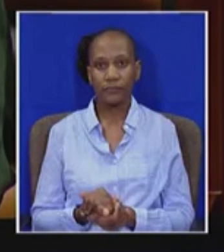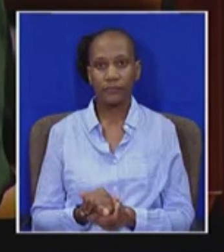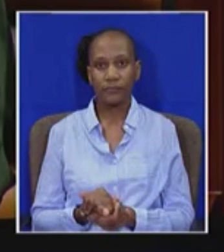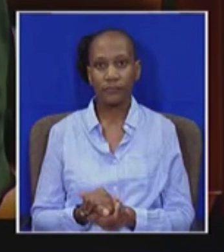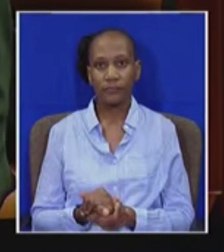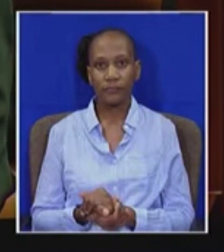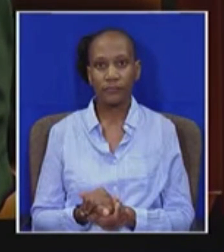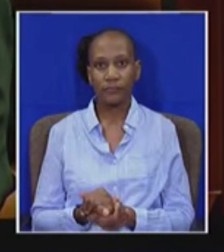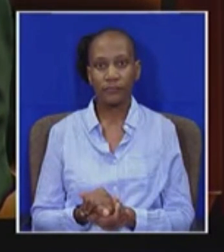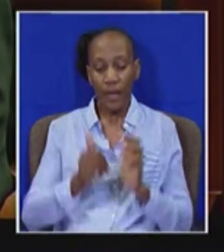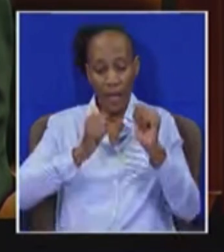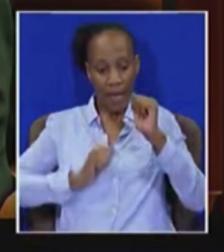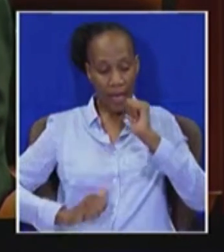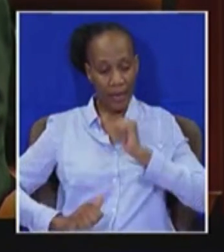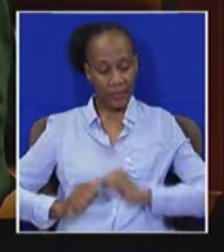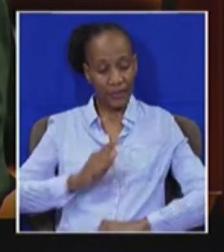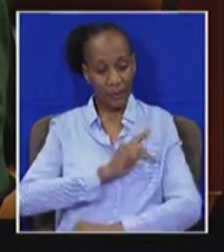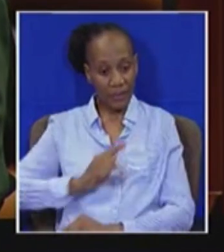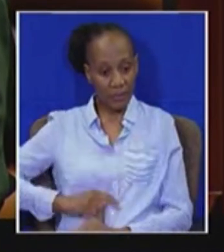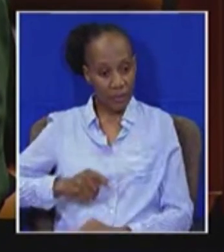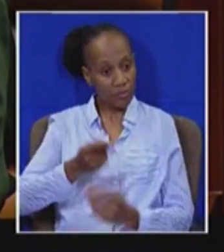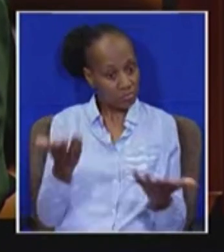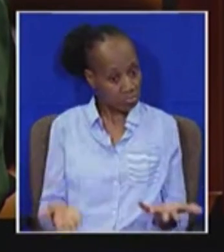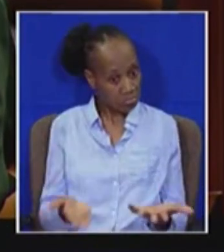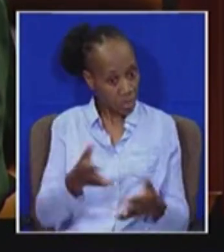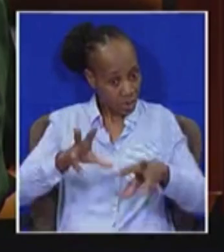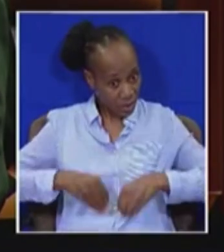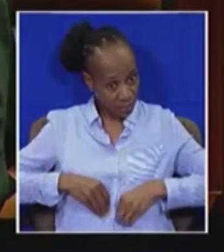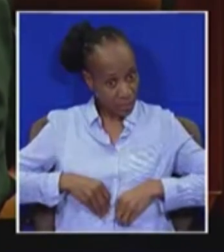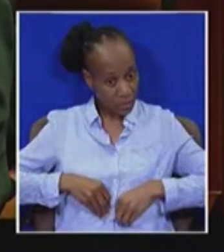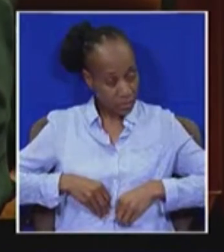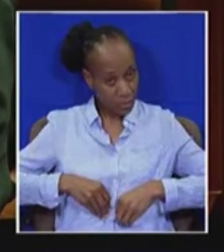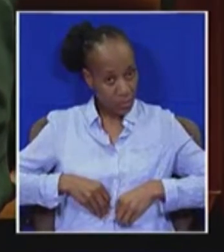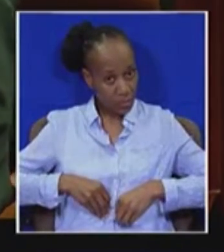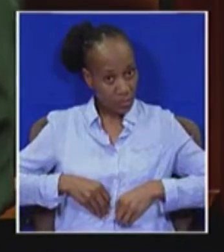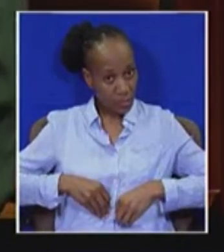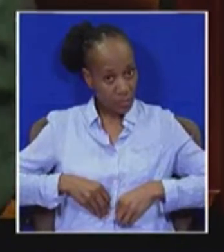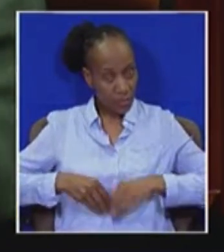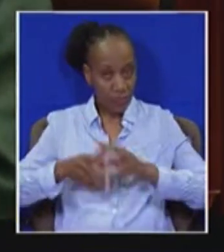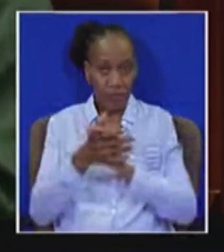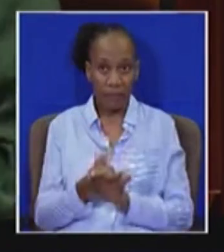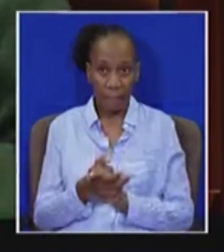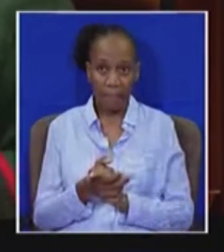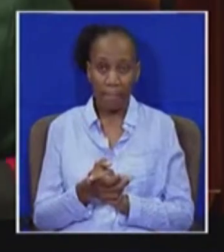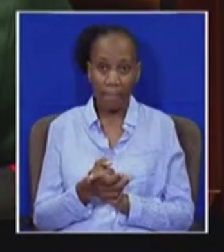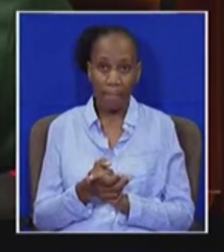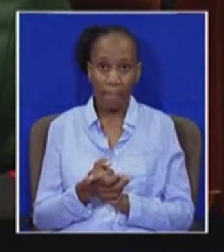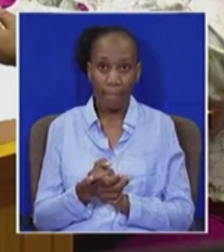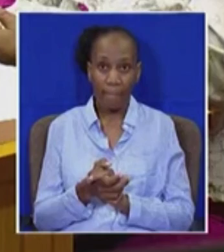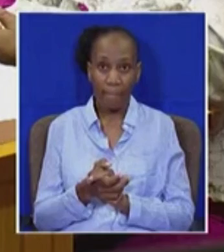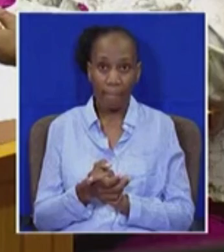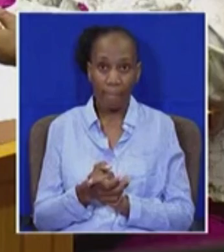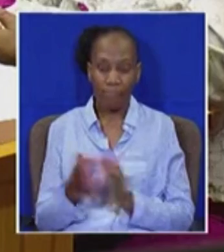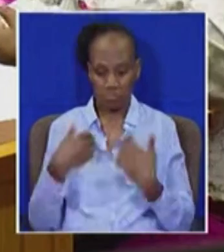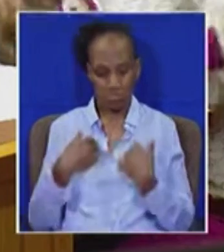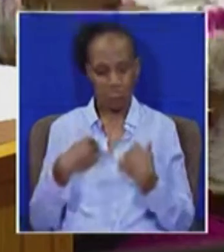Honorable Acting President, do you accept the nomination? Yes, I do.